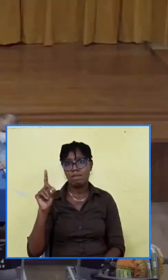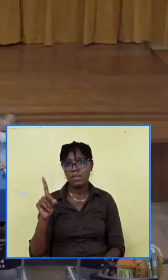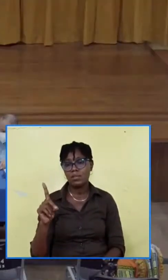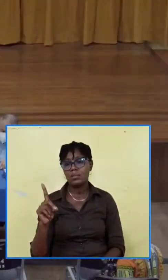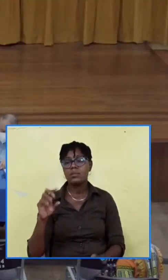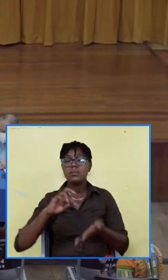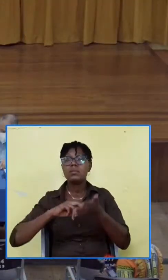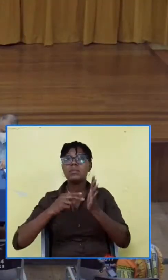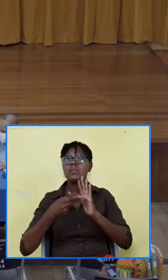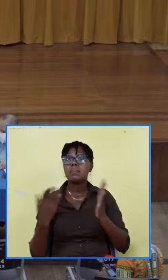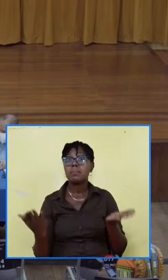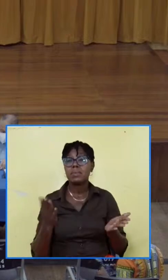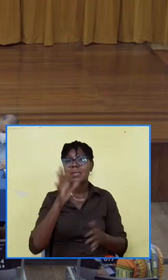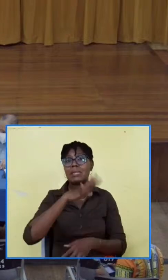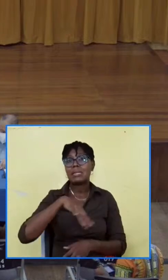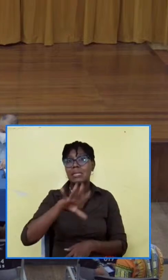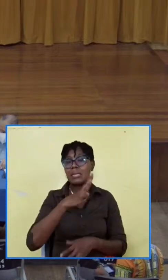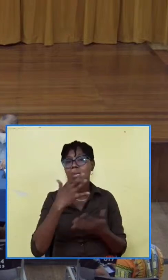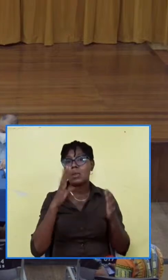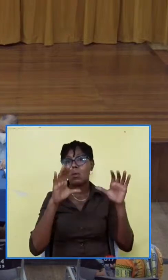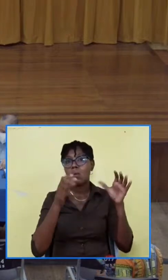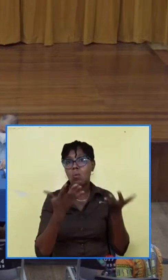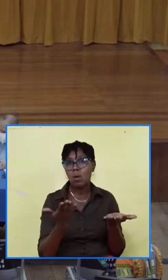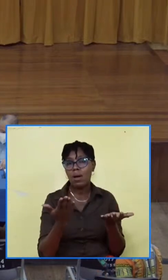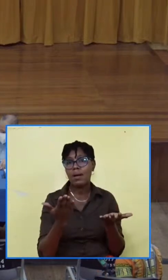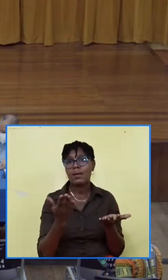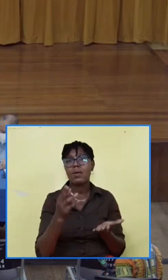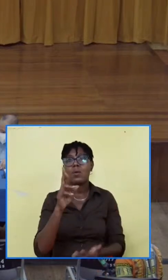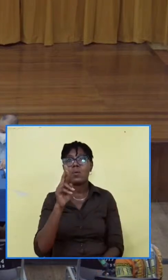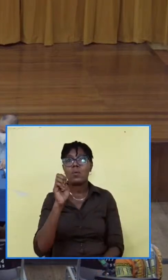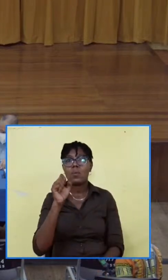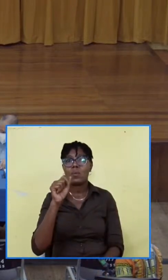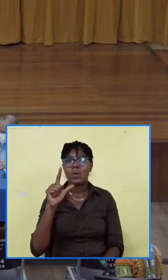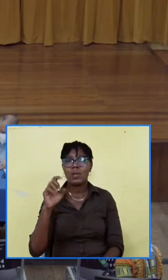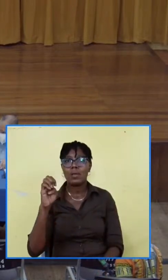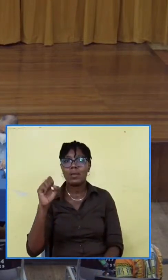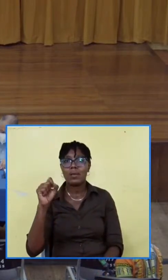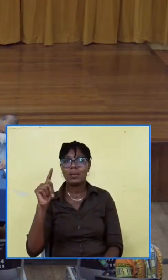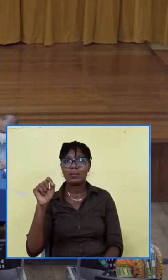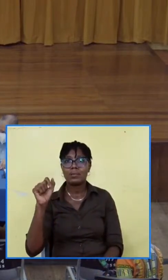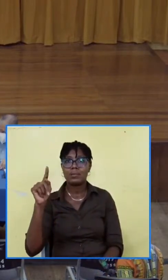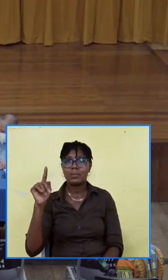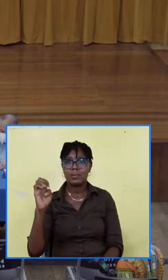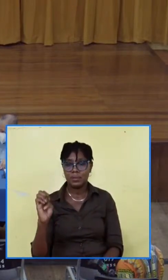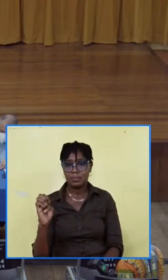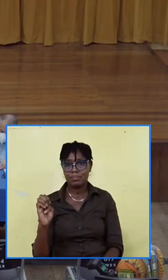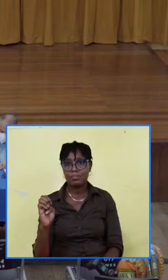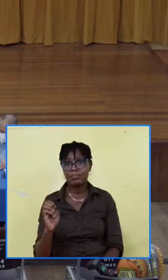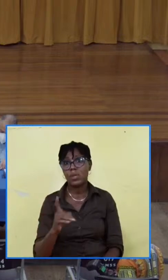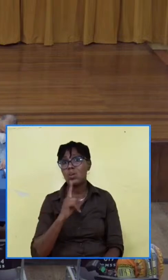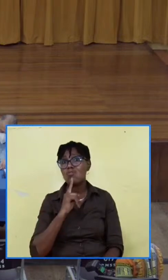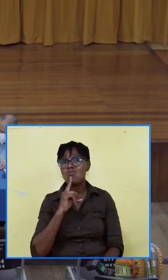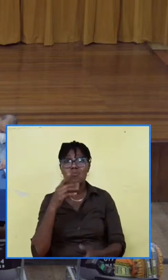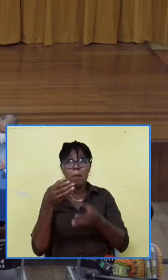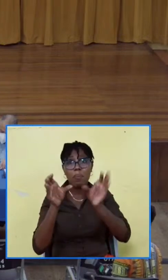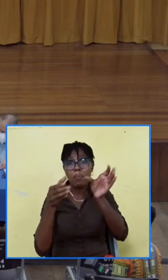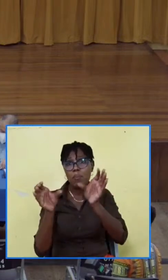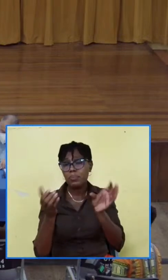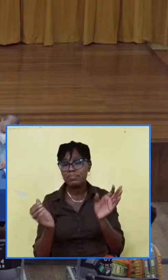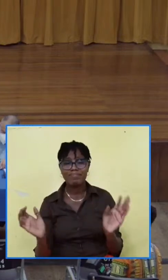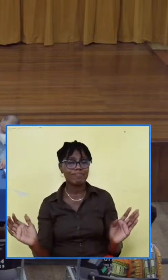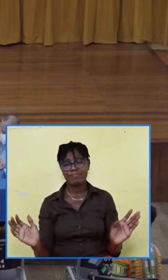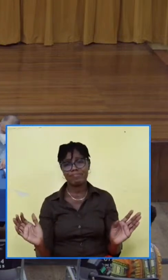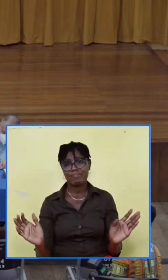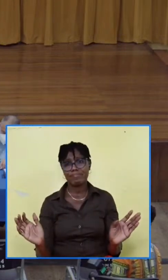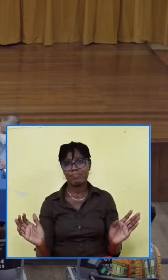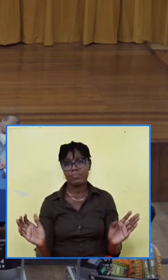there, we've got 2 bond categories and 3 bond categories and a real estate category. It's true we didn't break them out, but at the